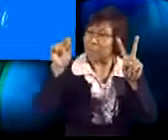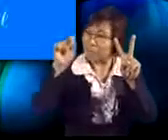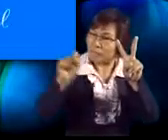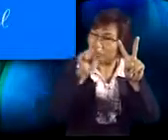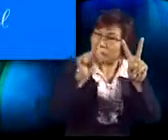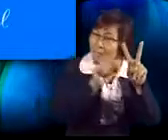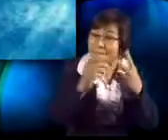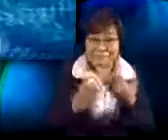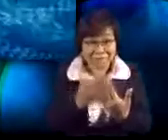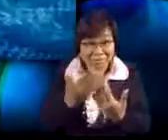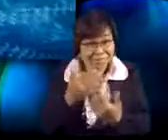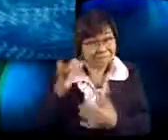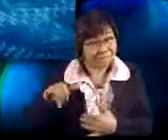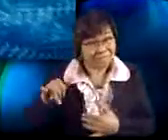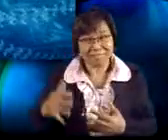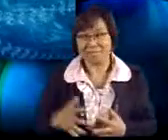Easy, huh?